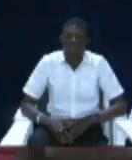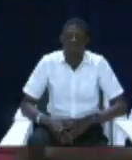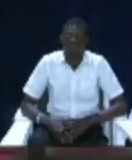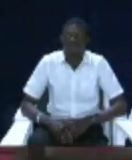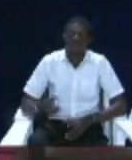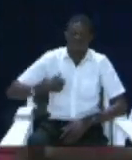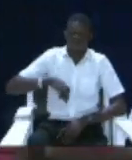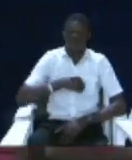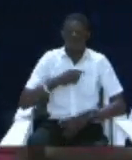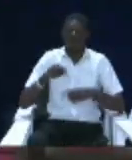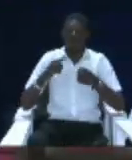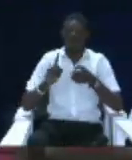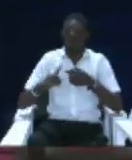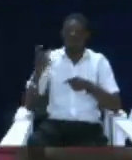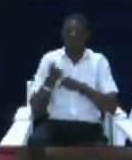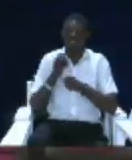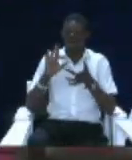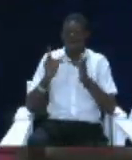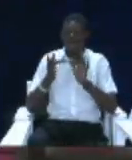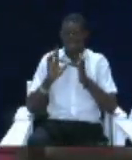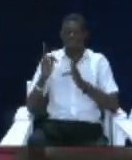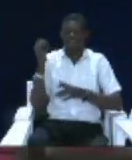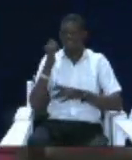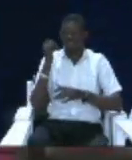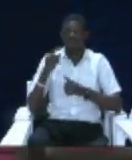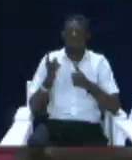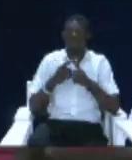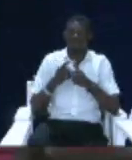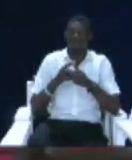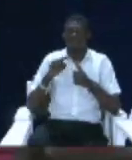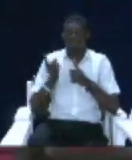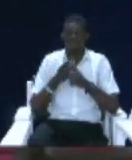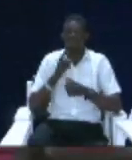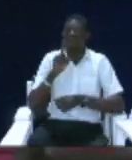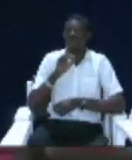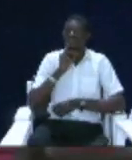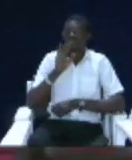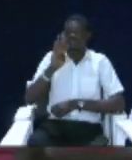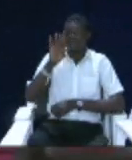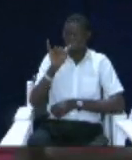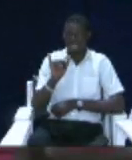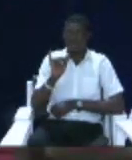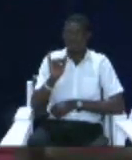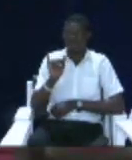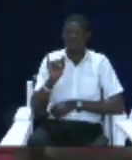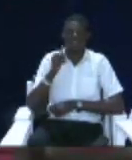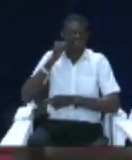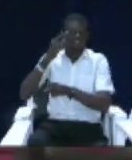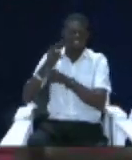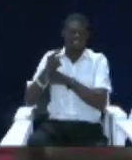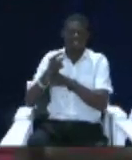We're going to take the online testimonies first. The first one is by Sister